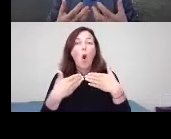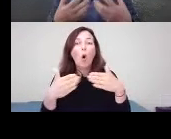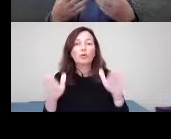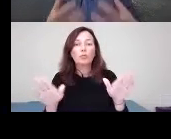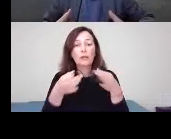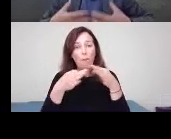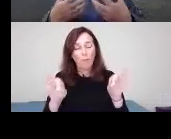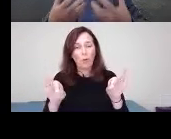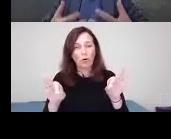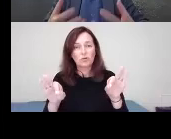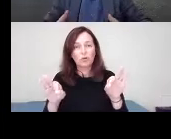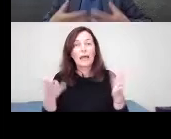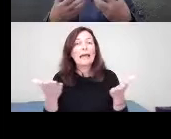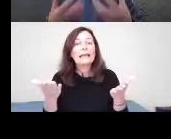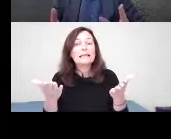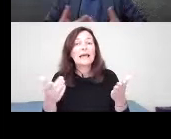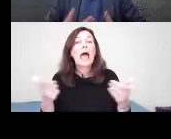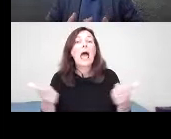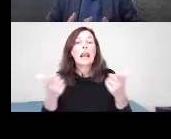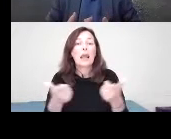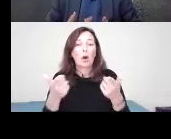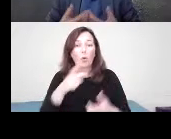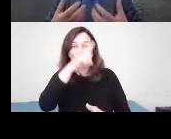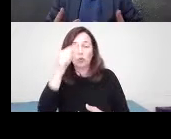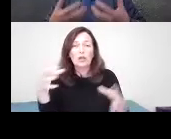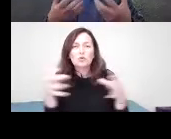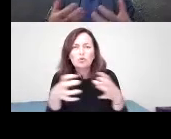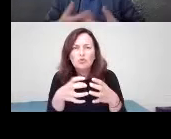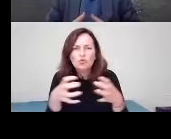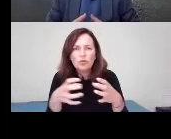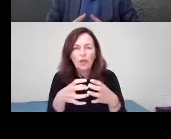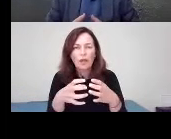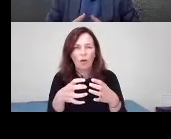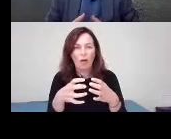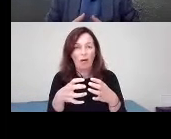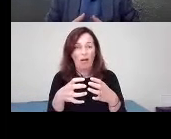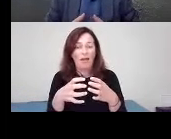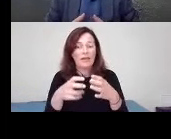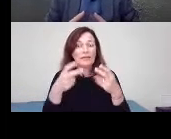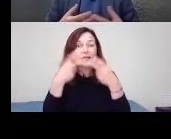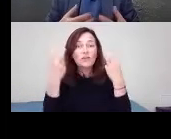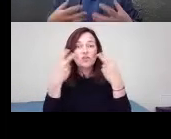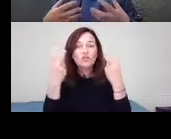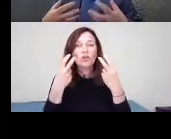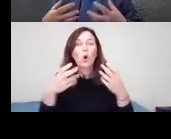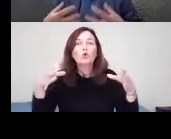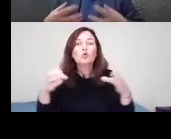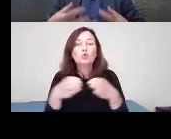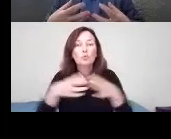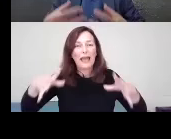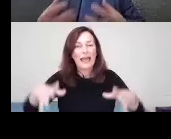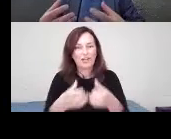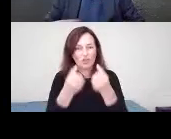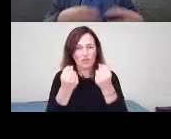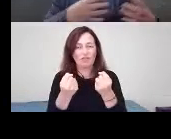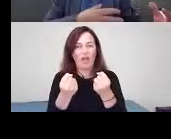common work together, we have tried to find out about the common solutions, how we can really find some kind of